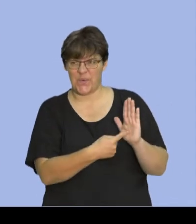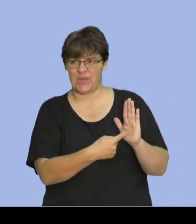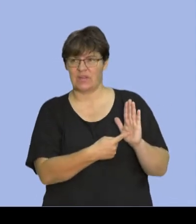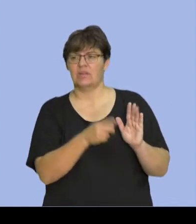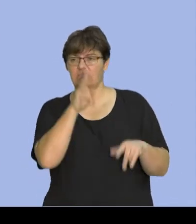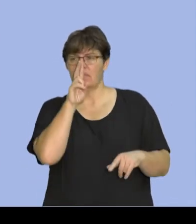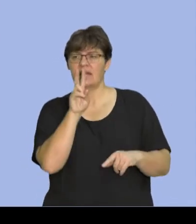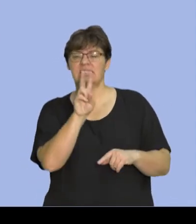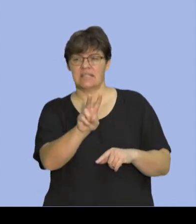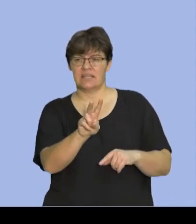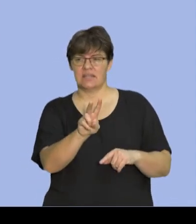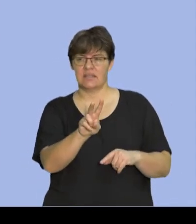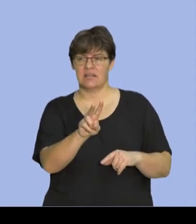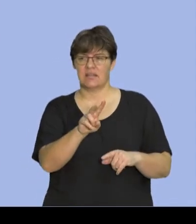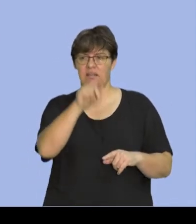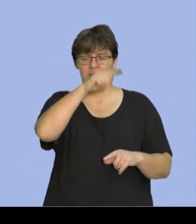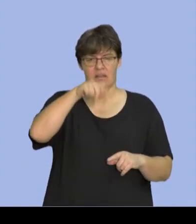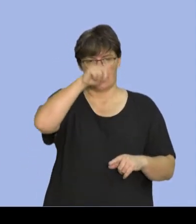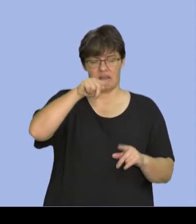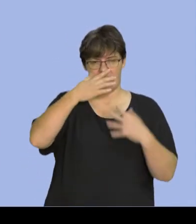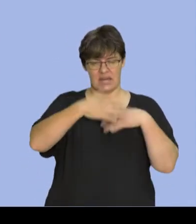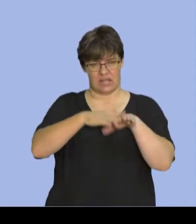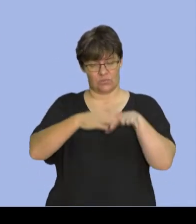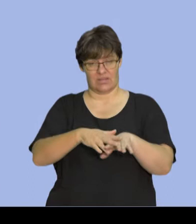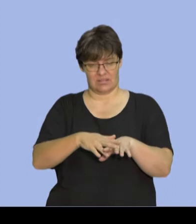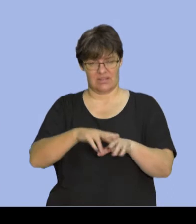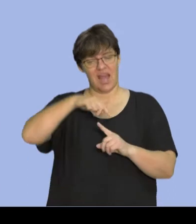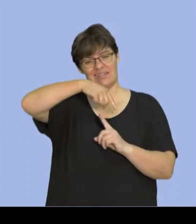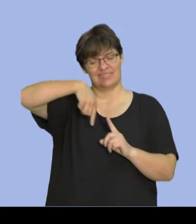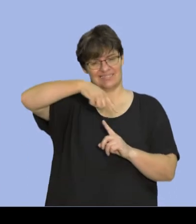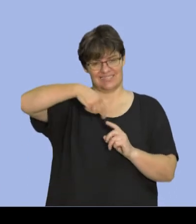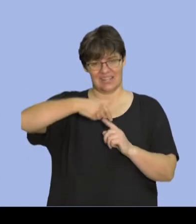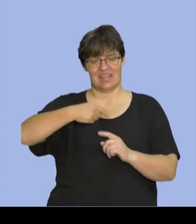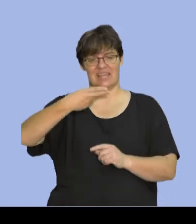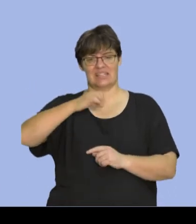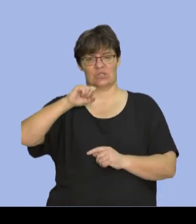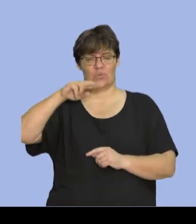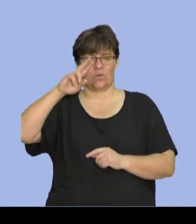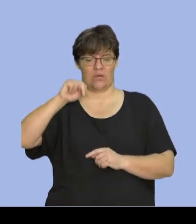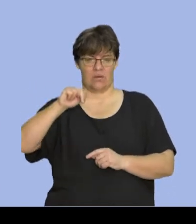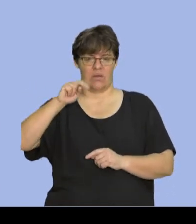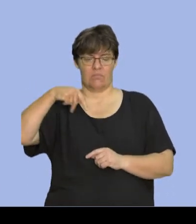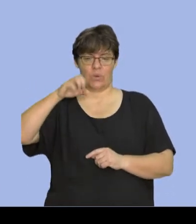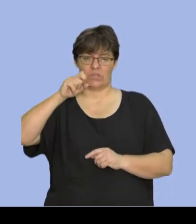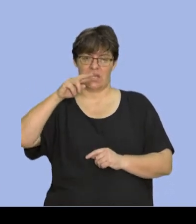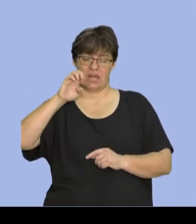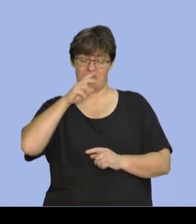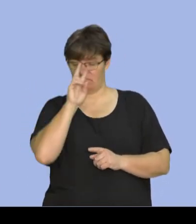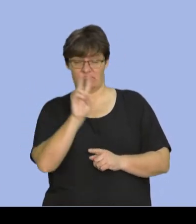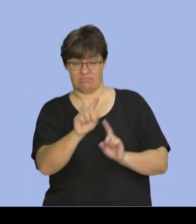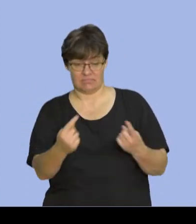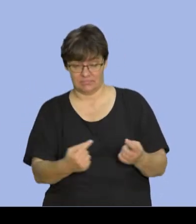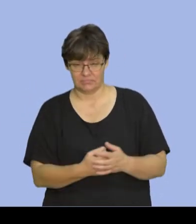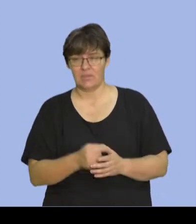seeing the chromatin network that's wrapped around histone proteins, which are not visible in this diagram, and are